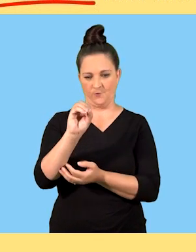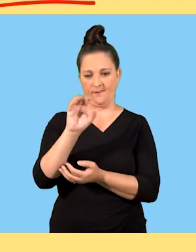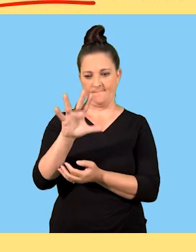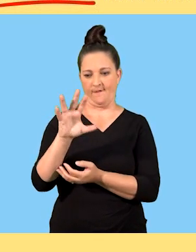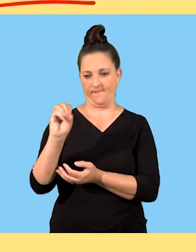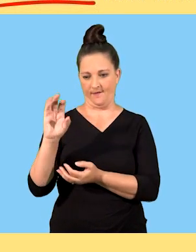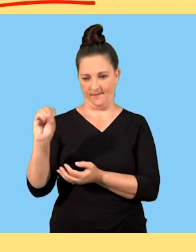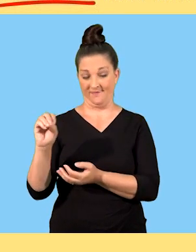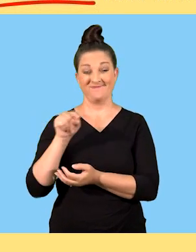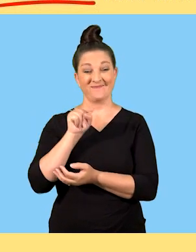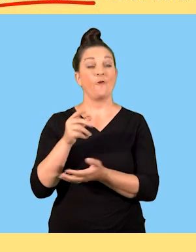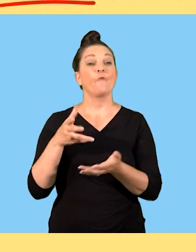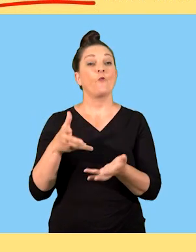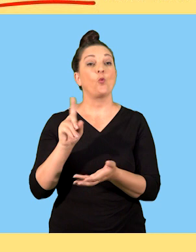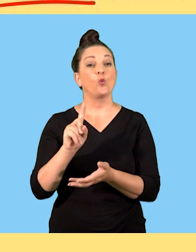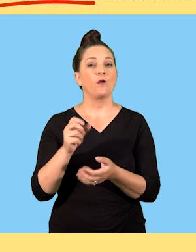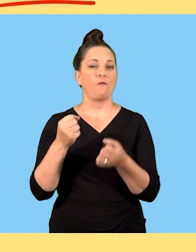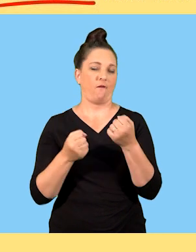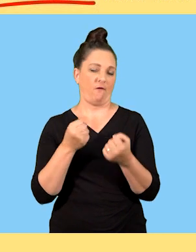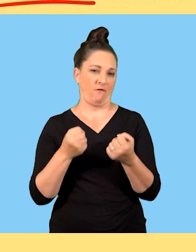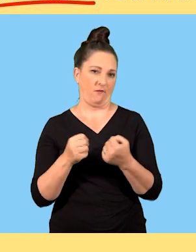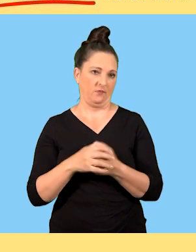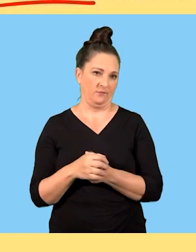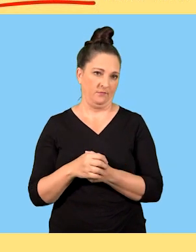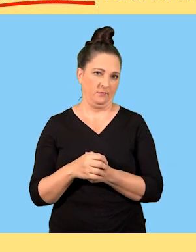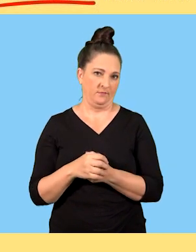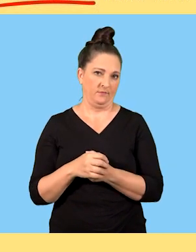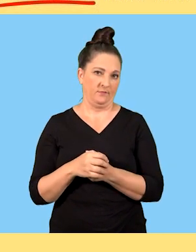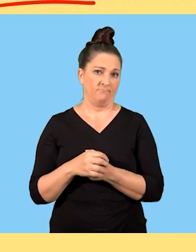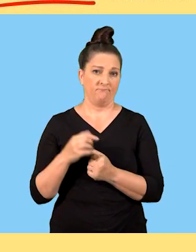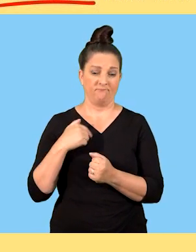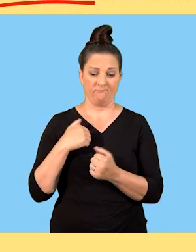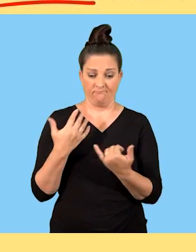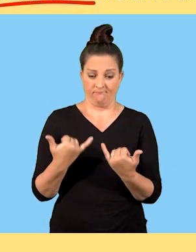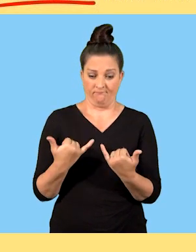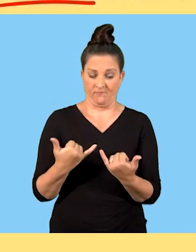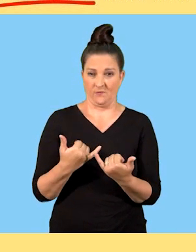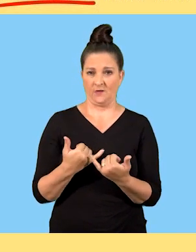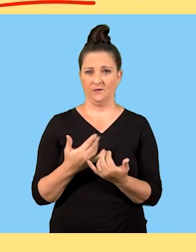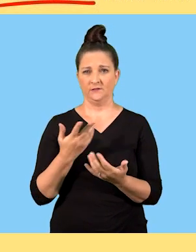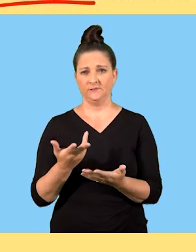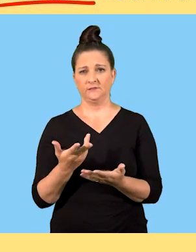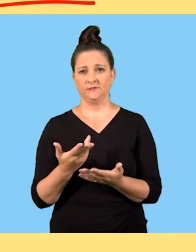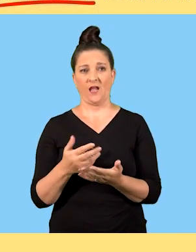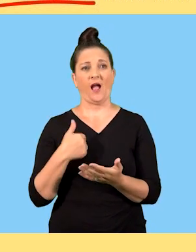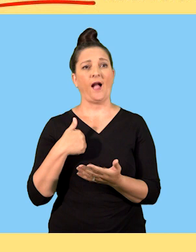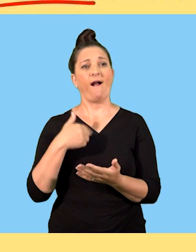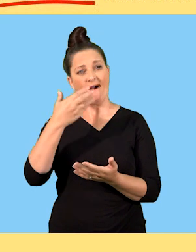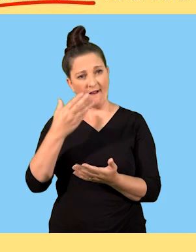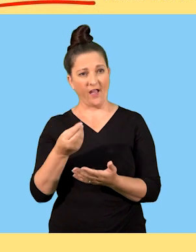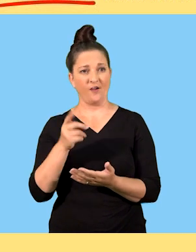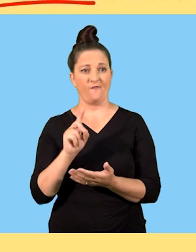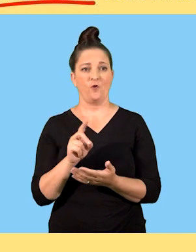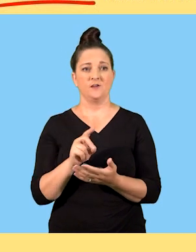10,500. This is for your vehicles. That means I can come now to my depreciation and I say I